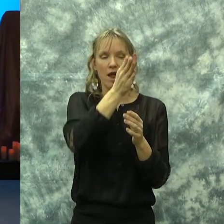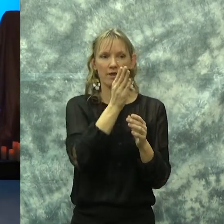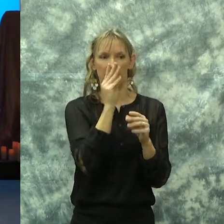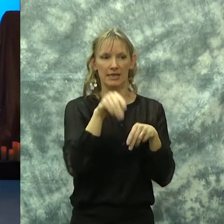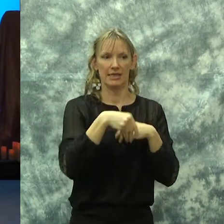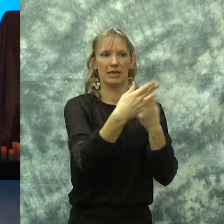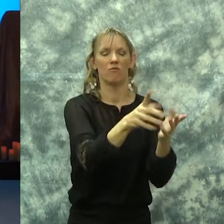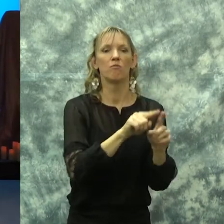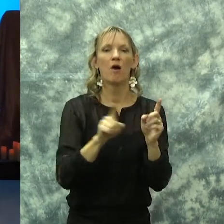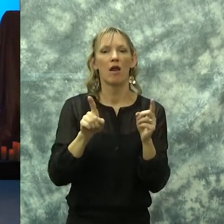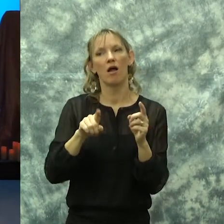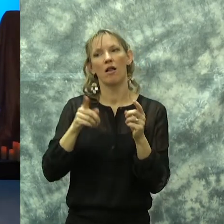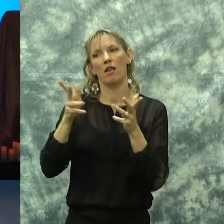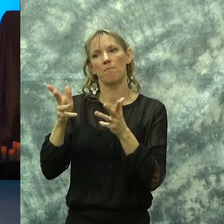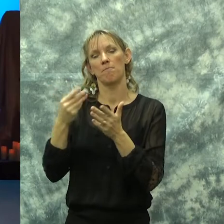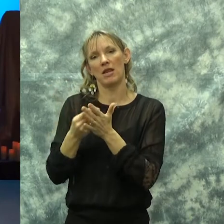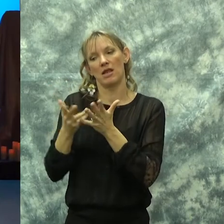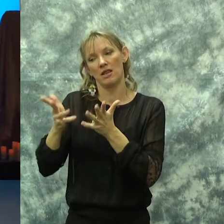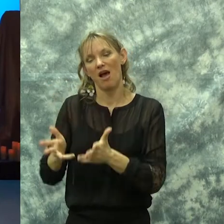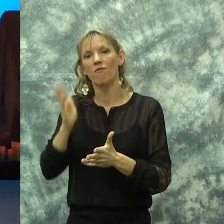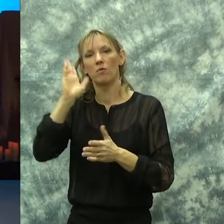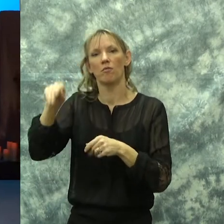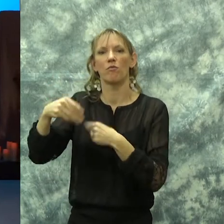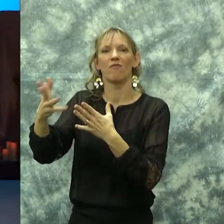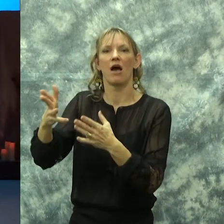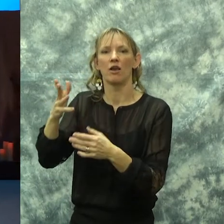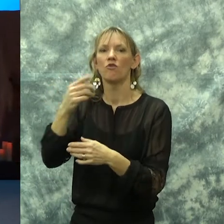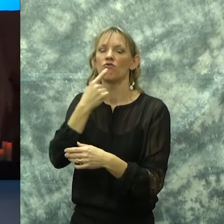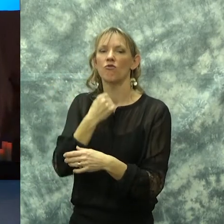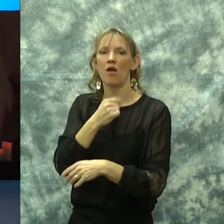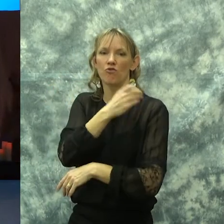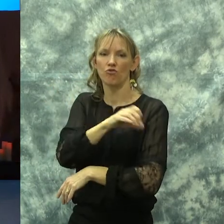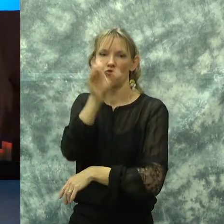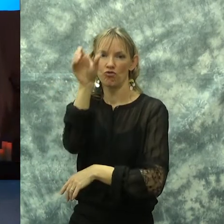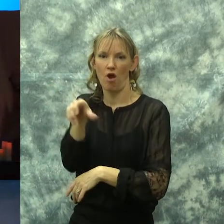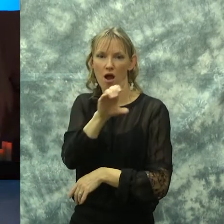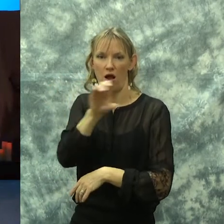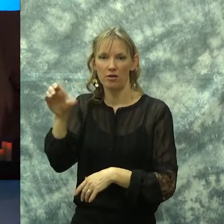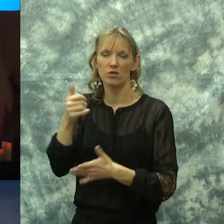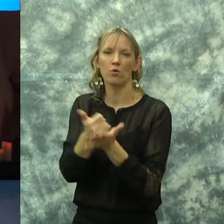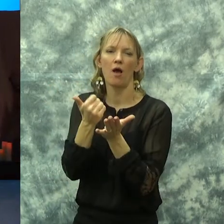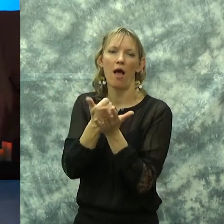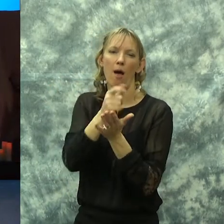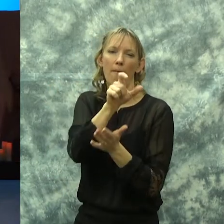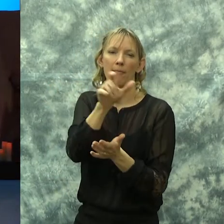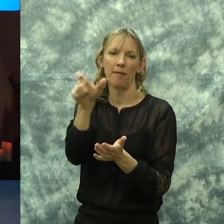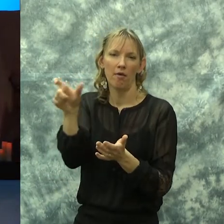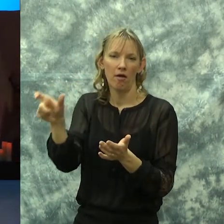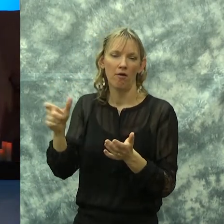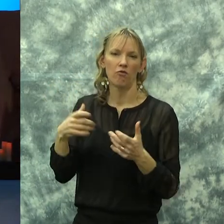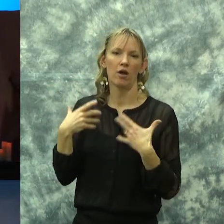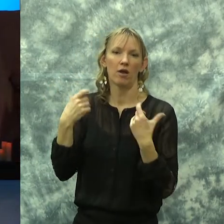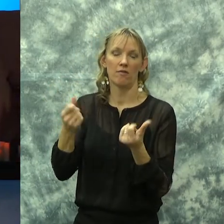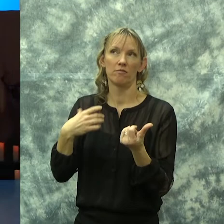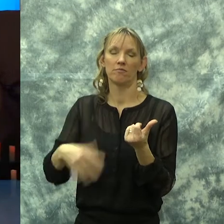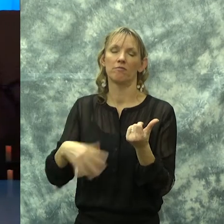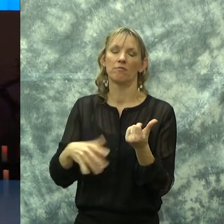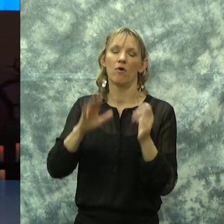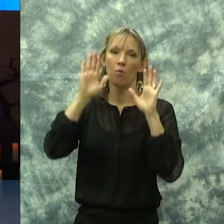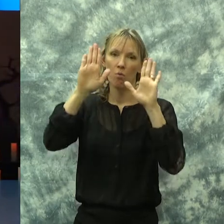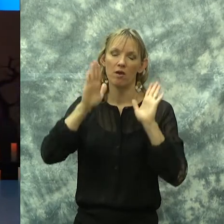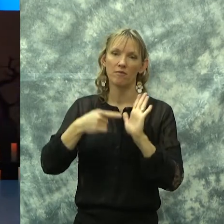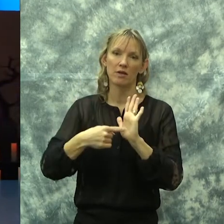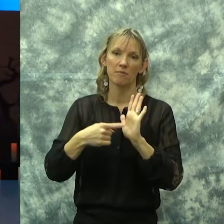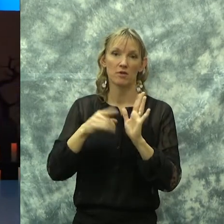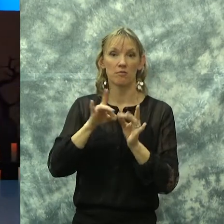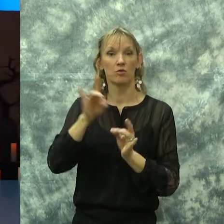give any extra money to the local branch of the American Red Cross to help folks recover. But isn't that, again, just a wonderful